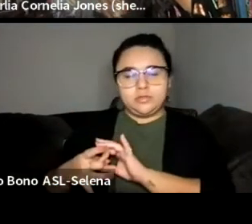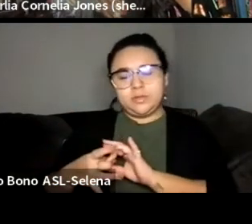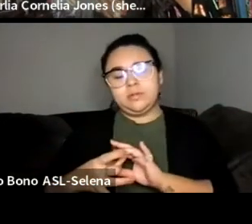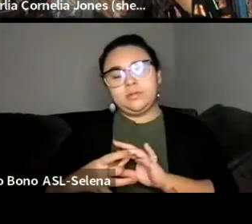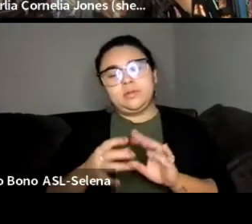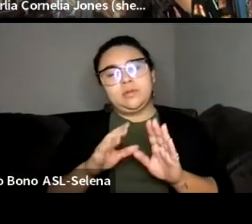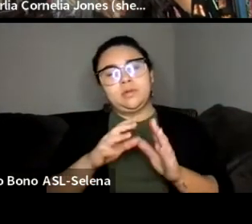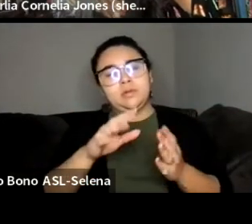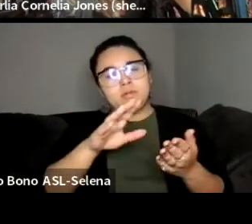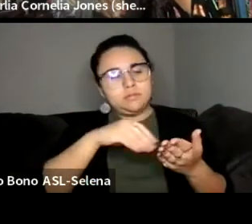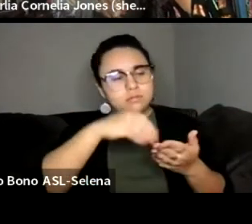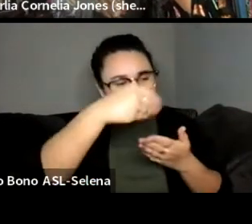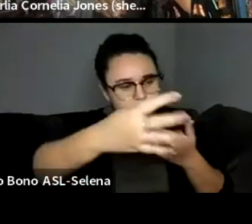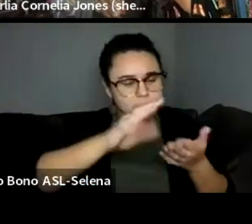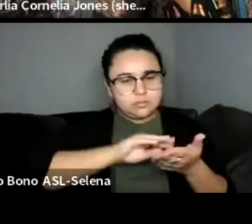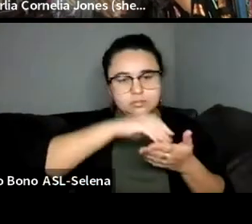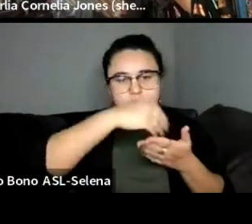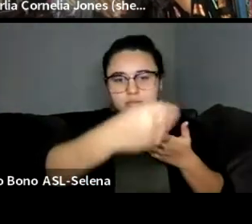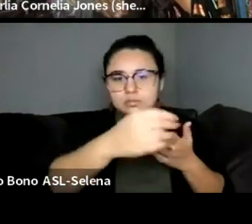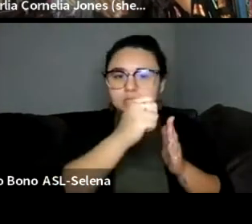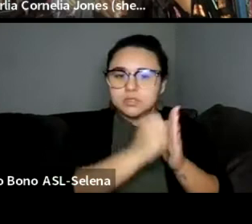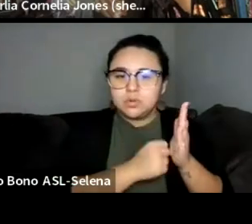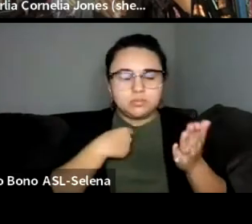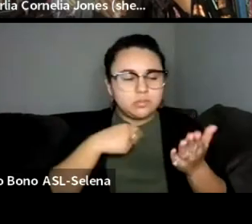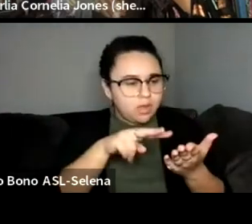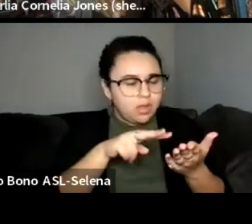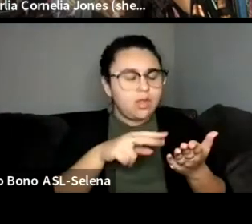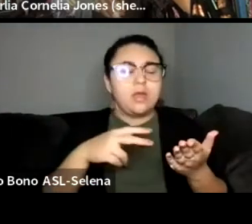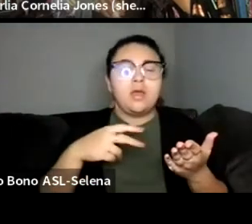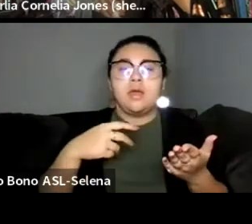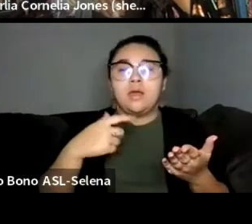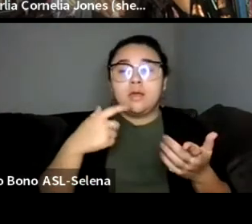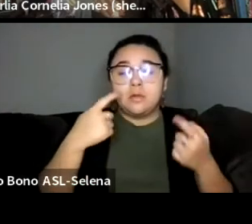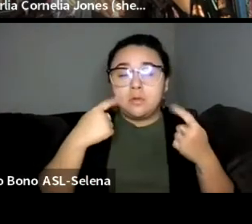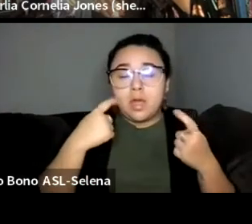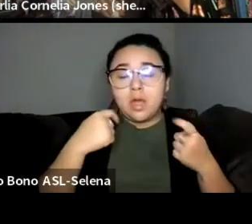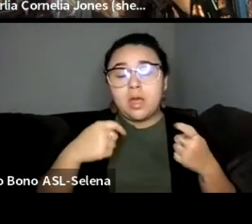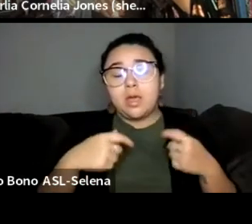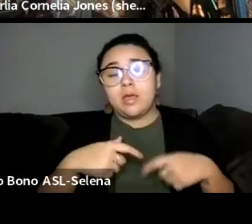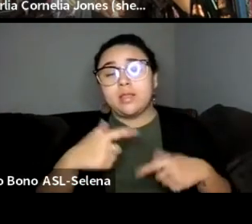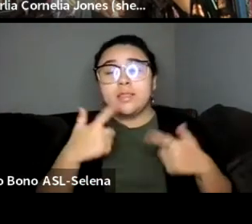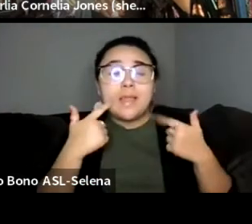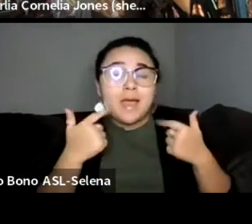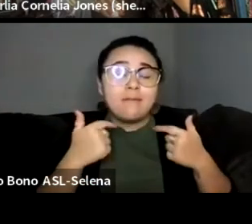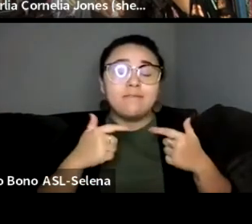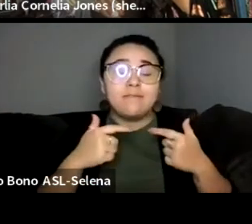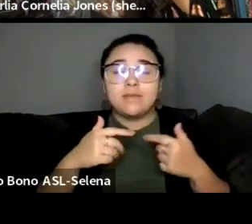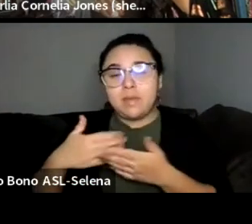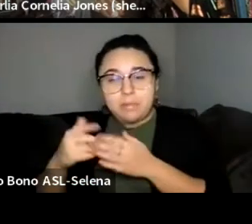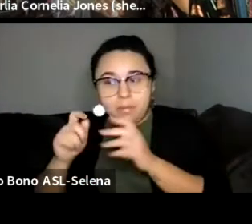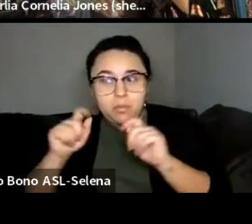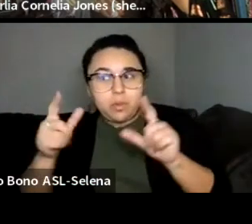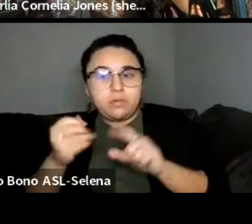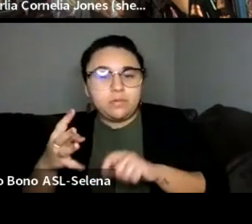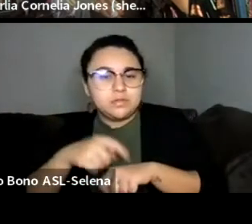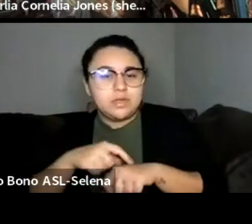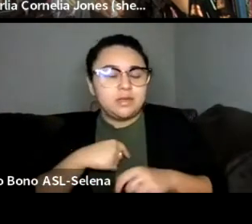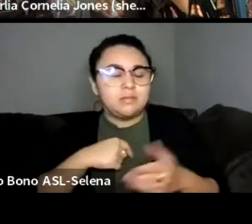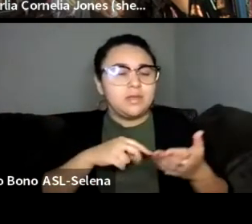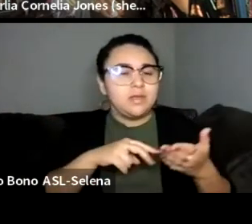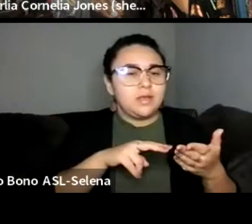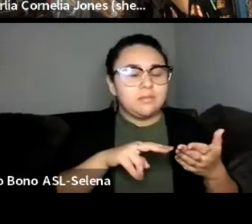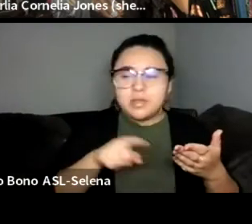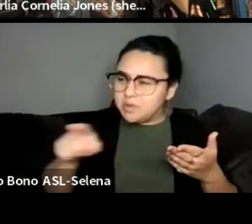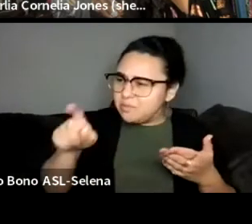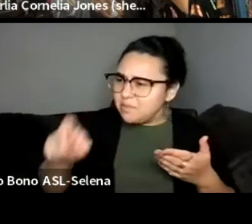laughing, and I woke up the baby a couple of times. And I was just like, oh my God, this play is amazing. Like, you have to do it right now. And she's like, no, you have